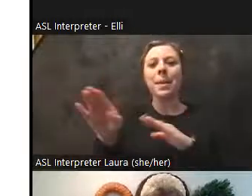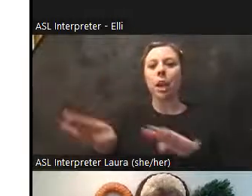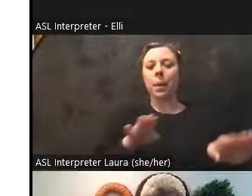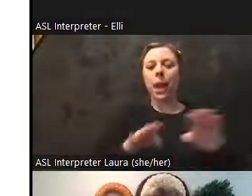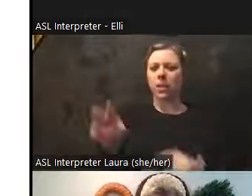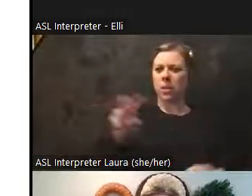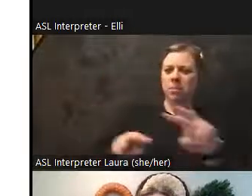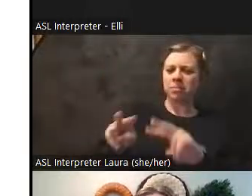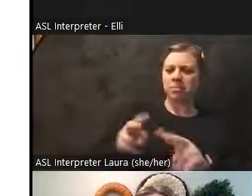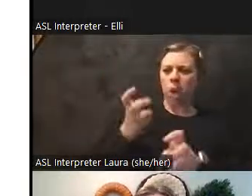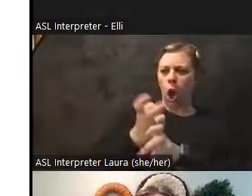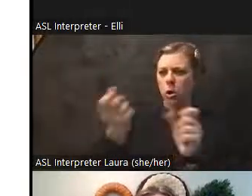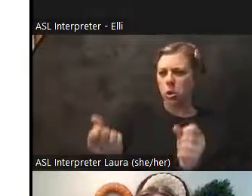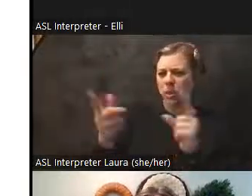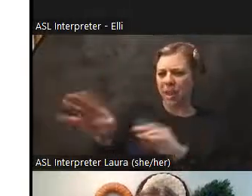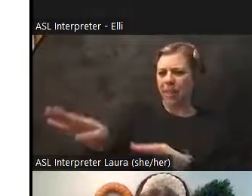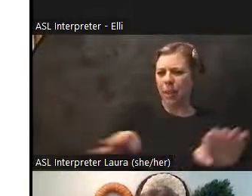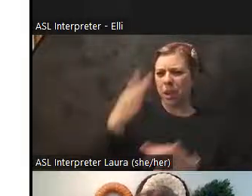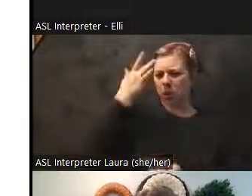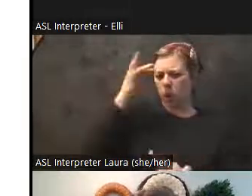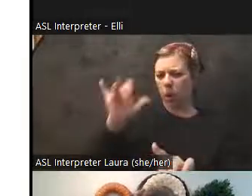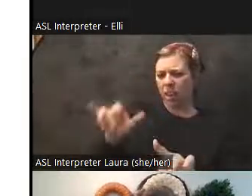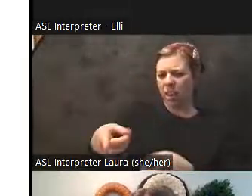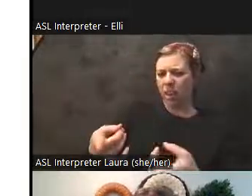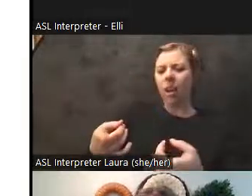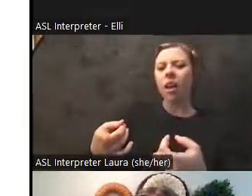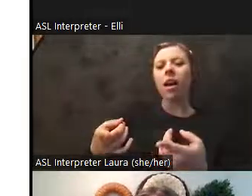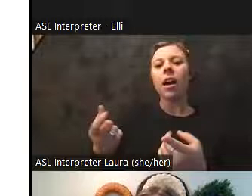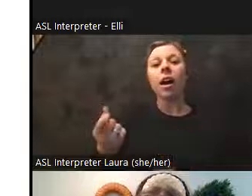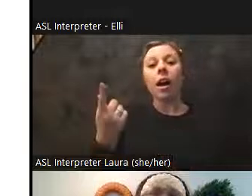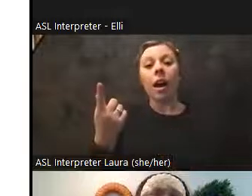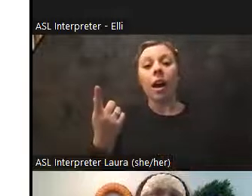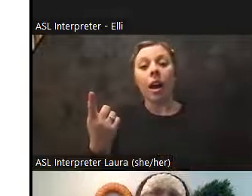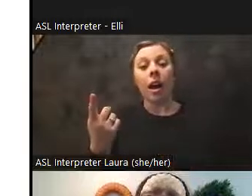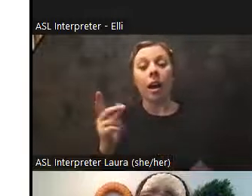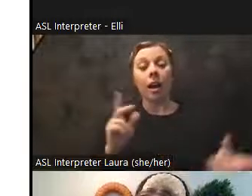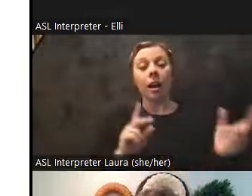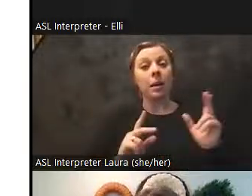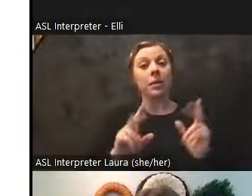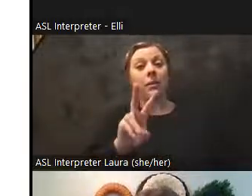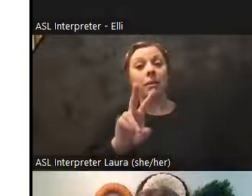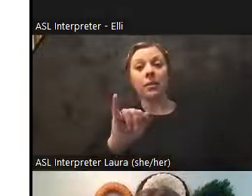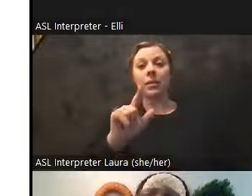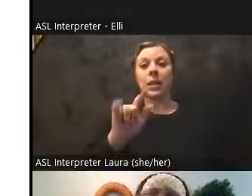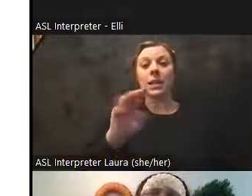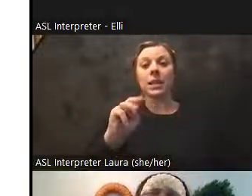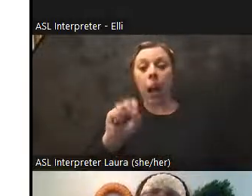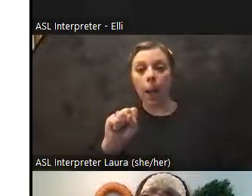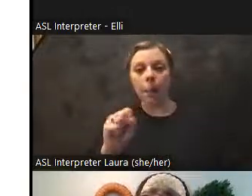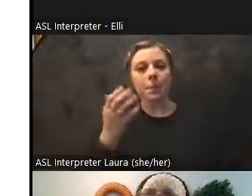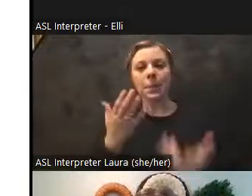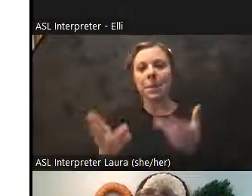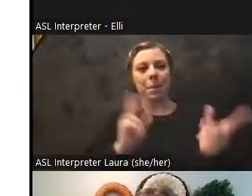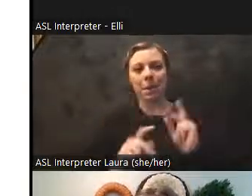understand. Though these behaviors often lead to victims not being believed, their behaviors, in fact,